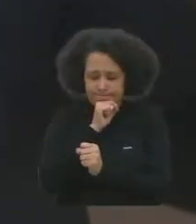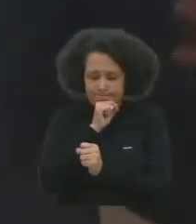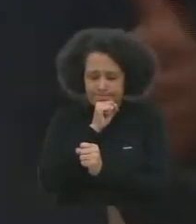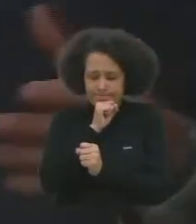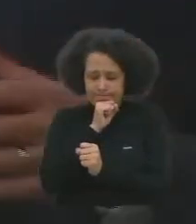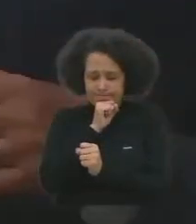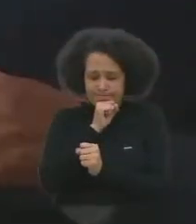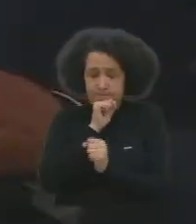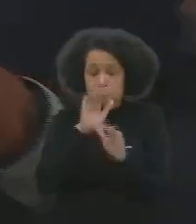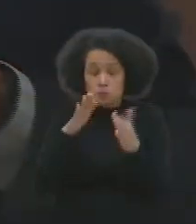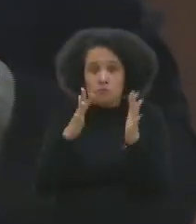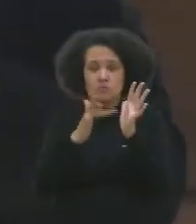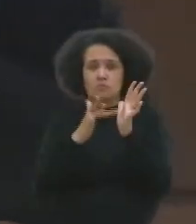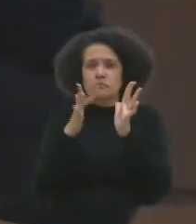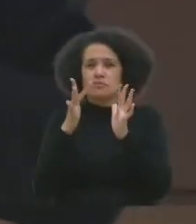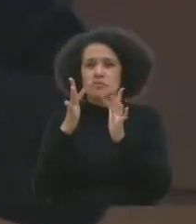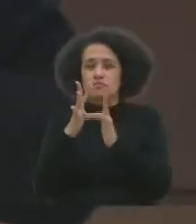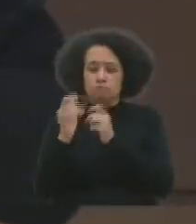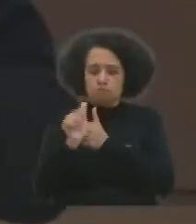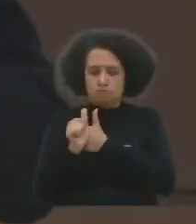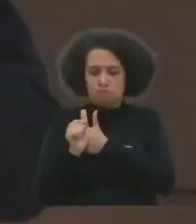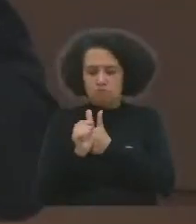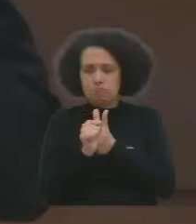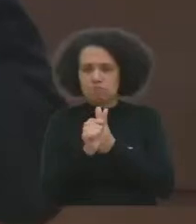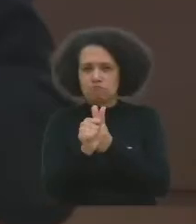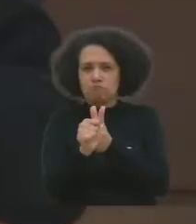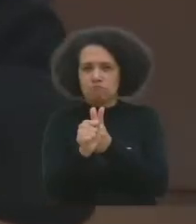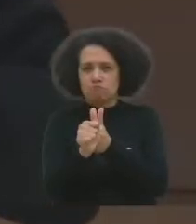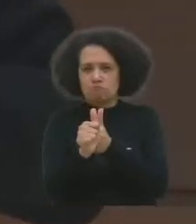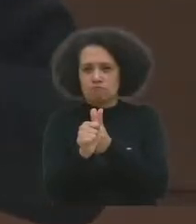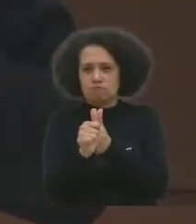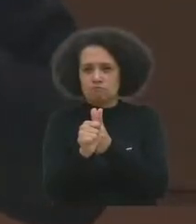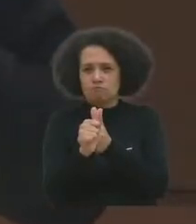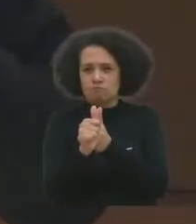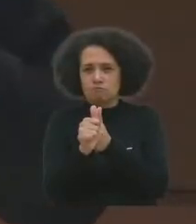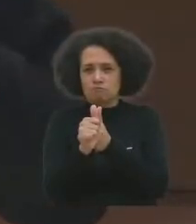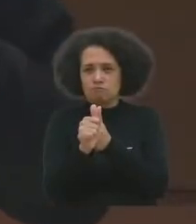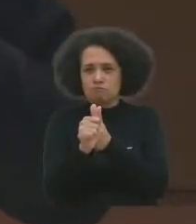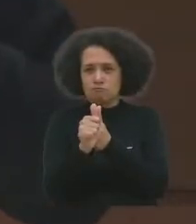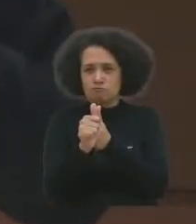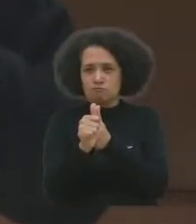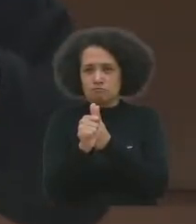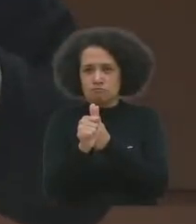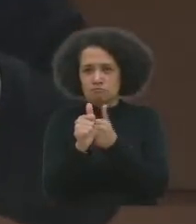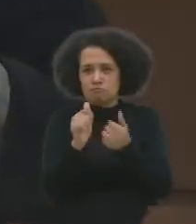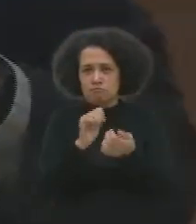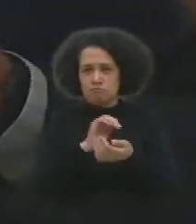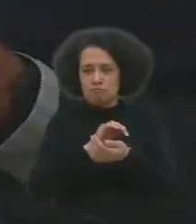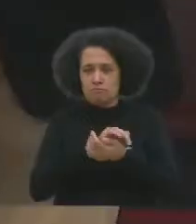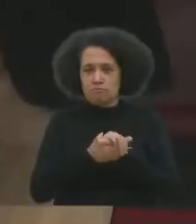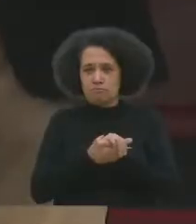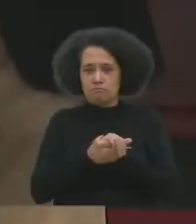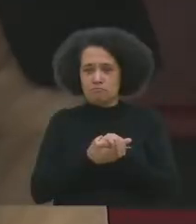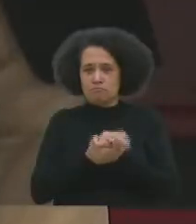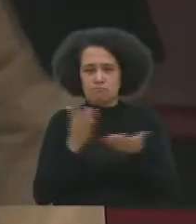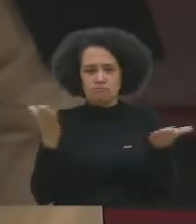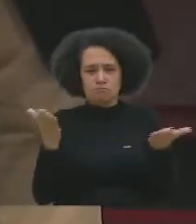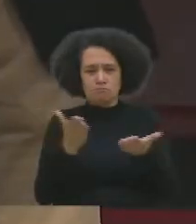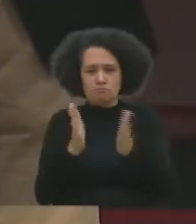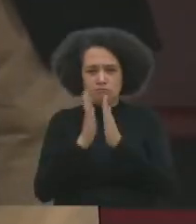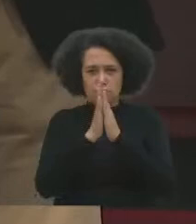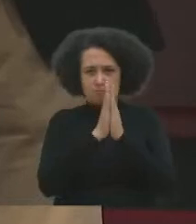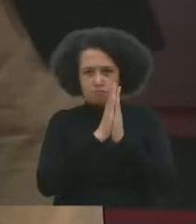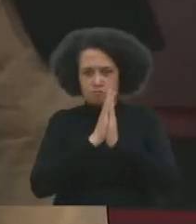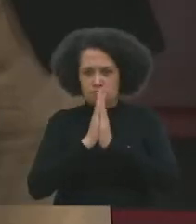e quando Jesus fala aos seus seguidores, he said, "Let's all pray our Father." Vamos agora todos